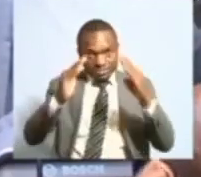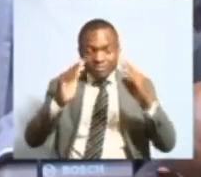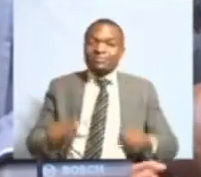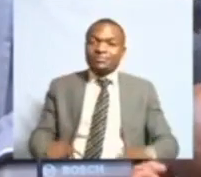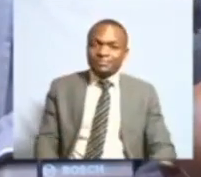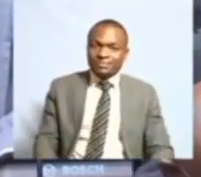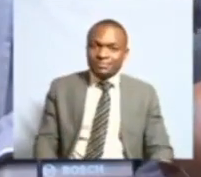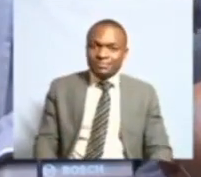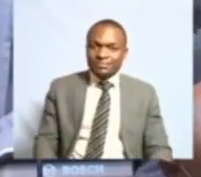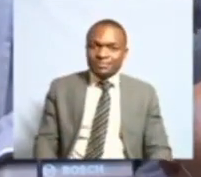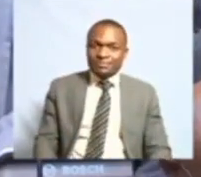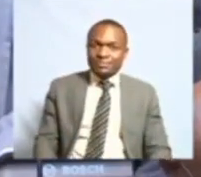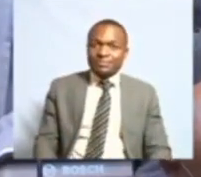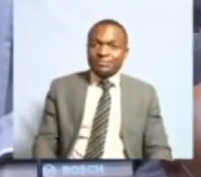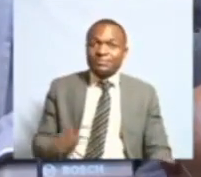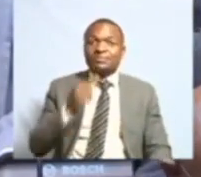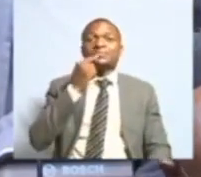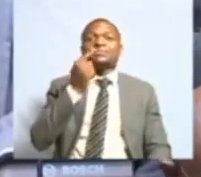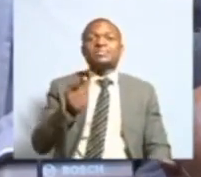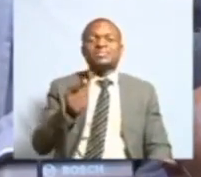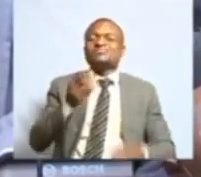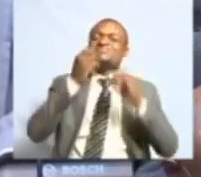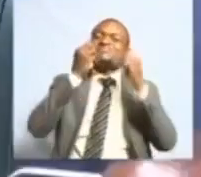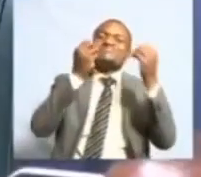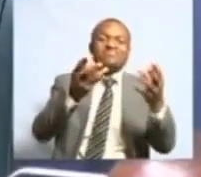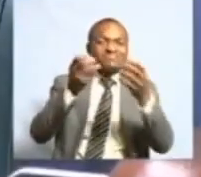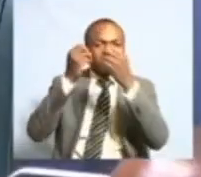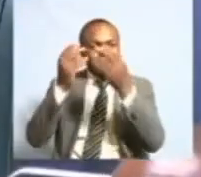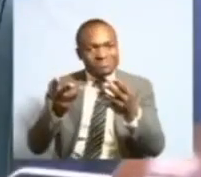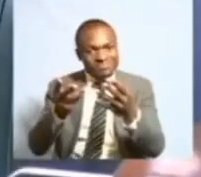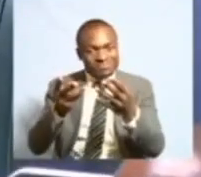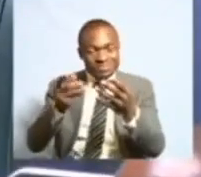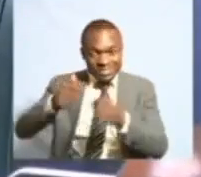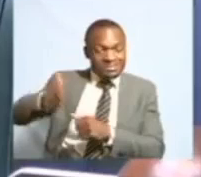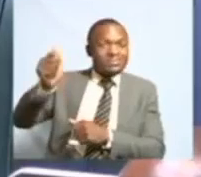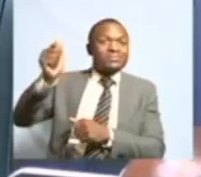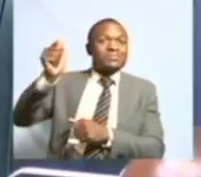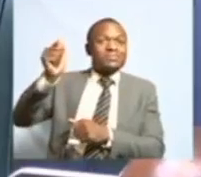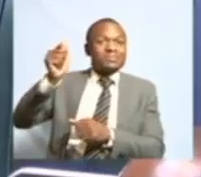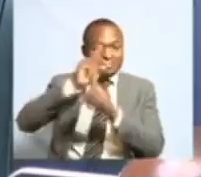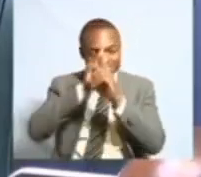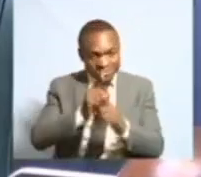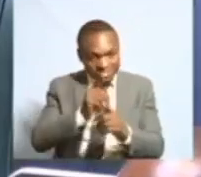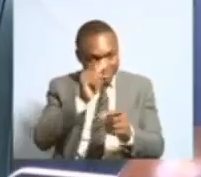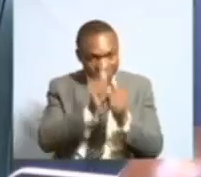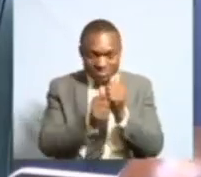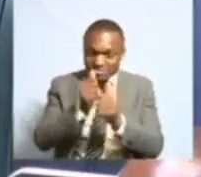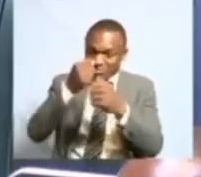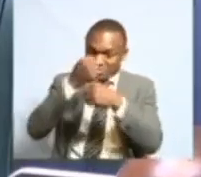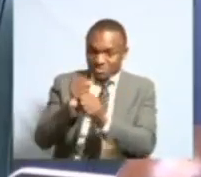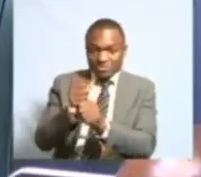house. She referred to so many, according to her, decisions which you have